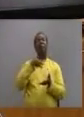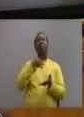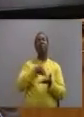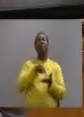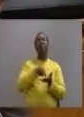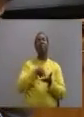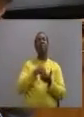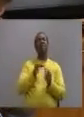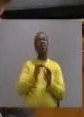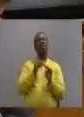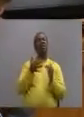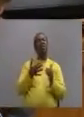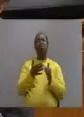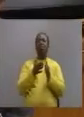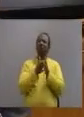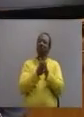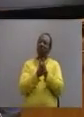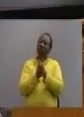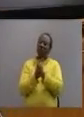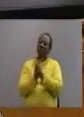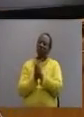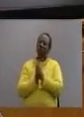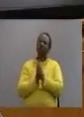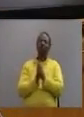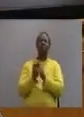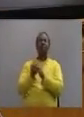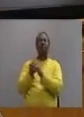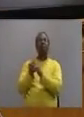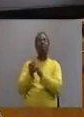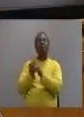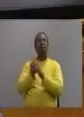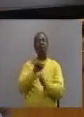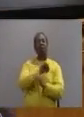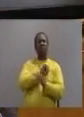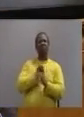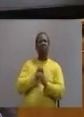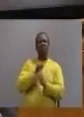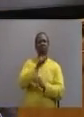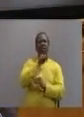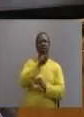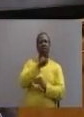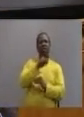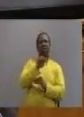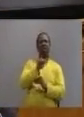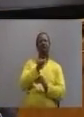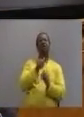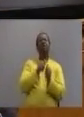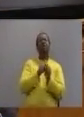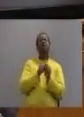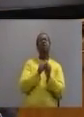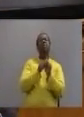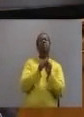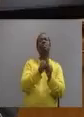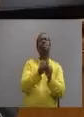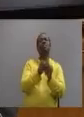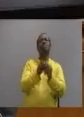medicated to plead with my friends and colleagues from the ANC to follow the dictates of their